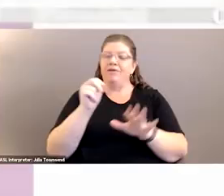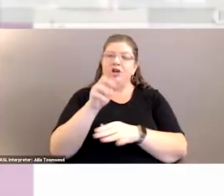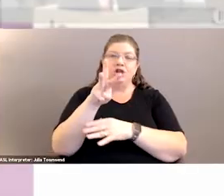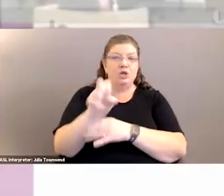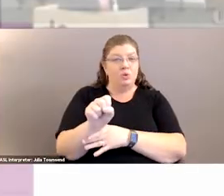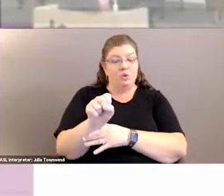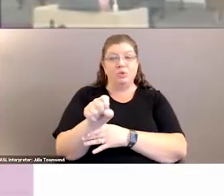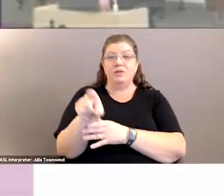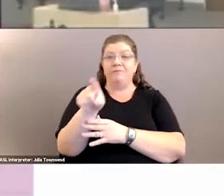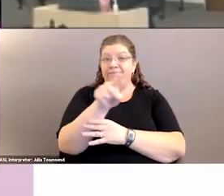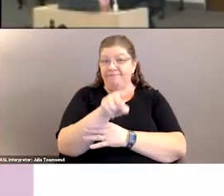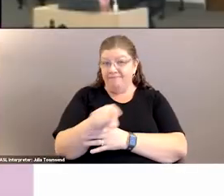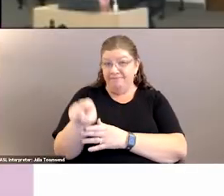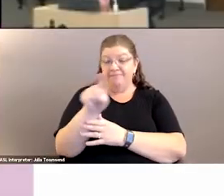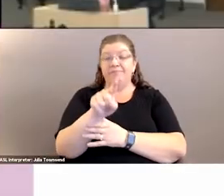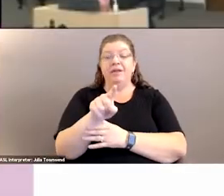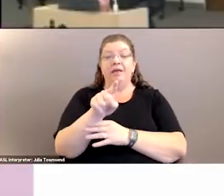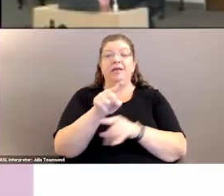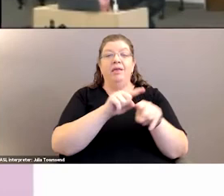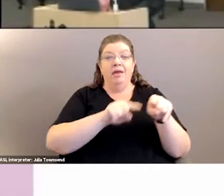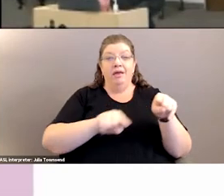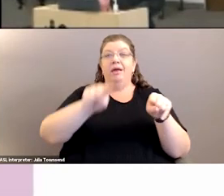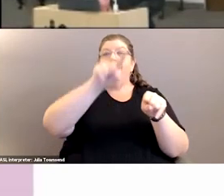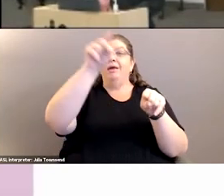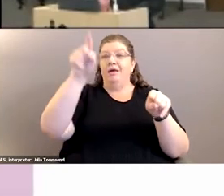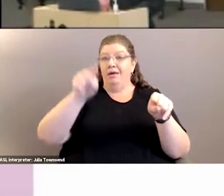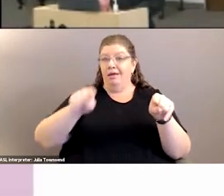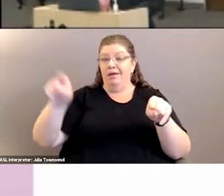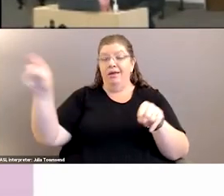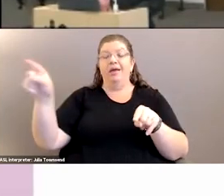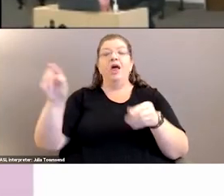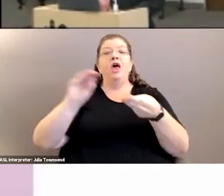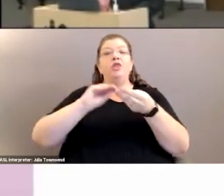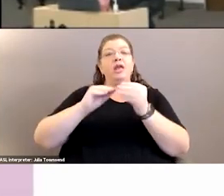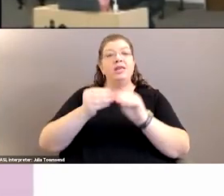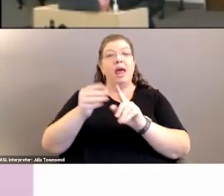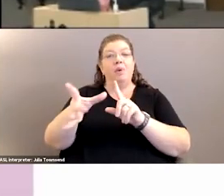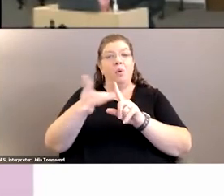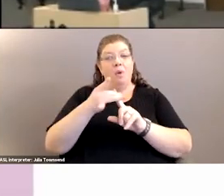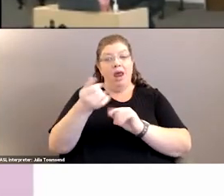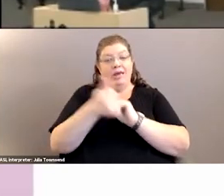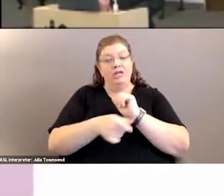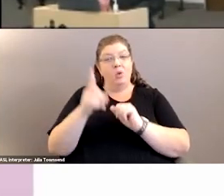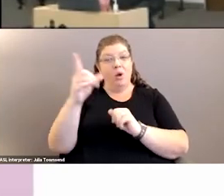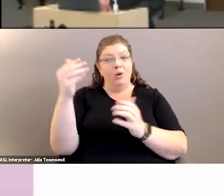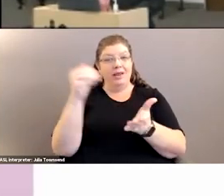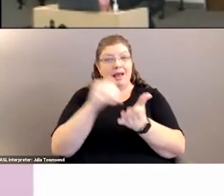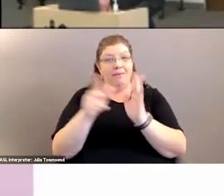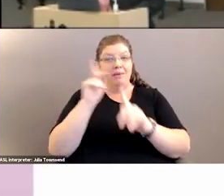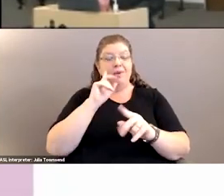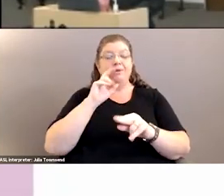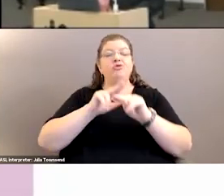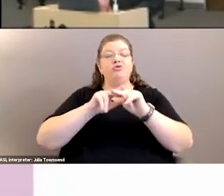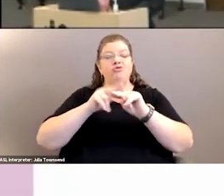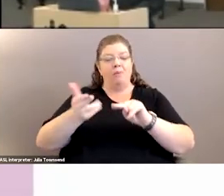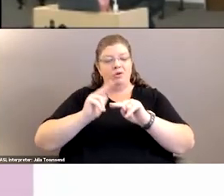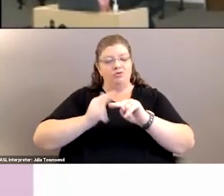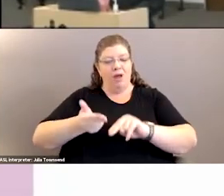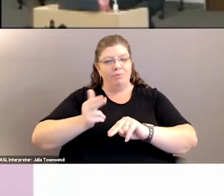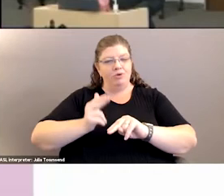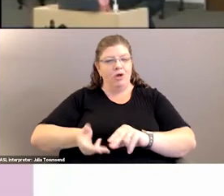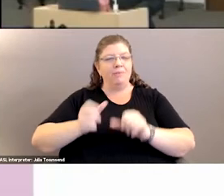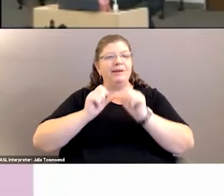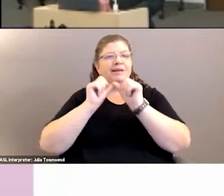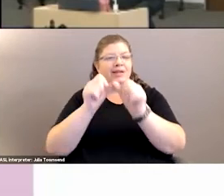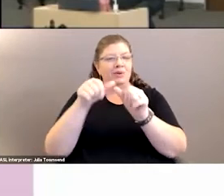the um case rate per 100 000 people continues to drop in our county